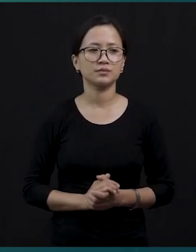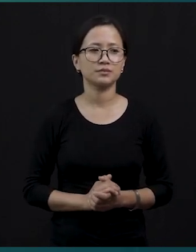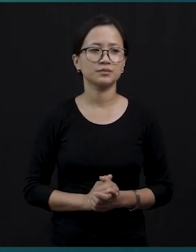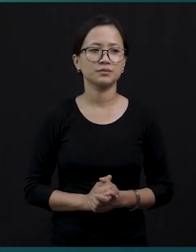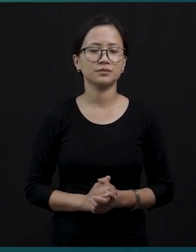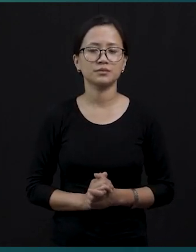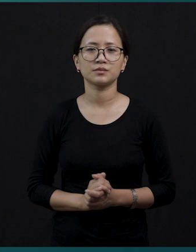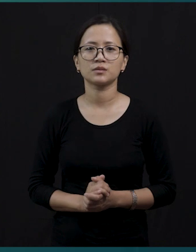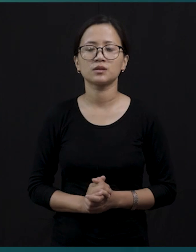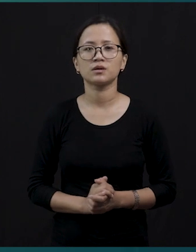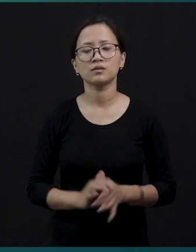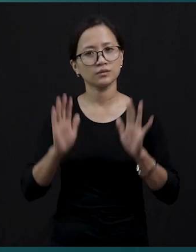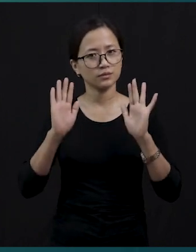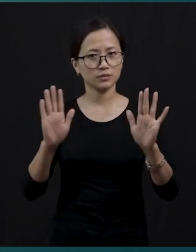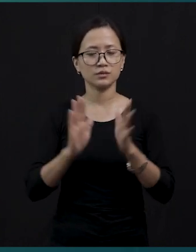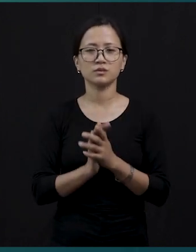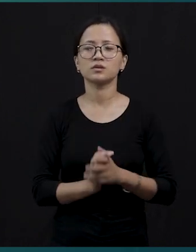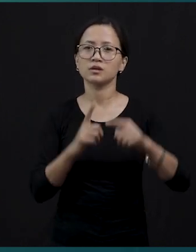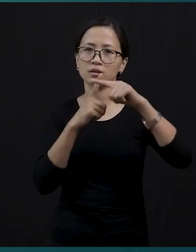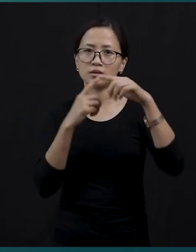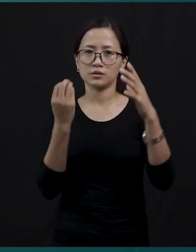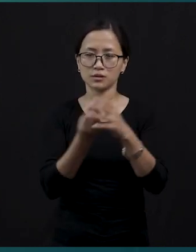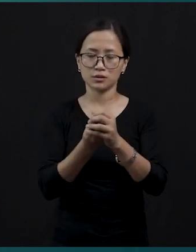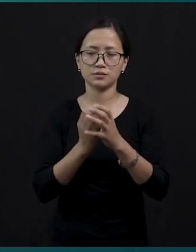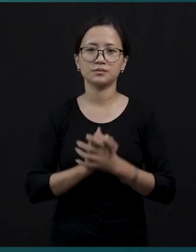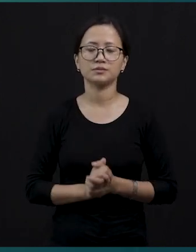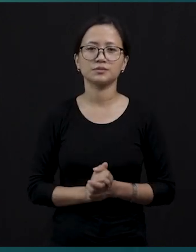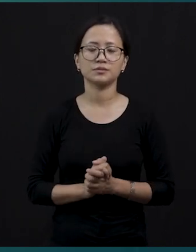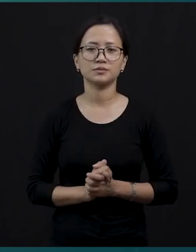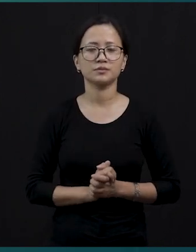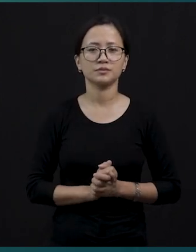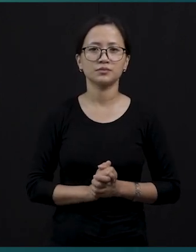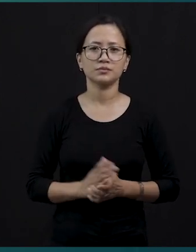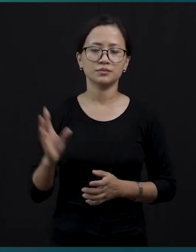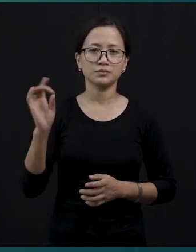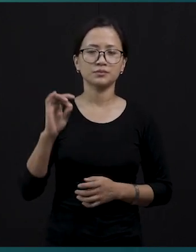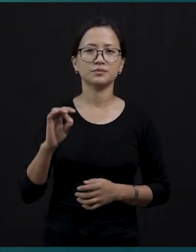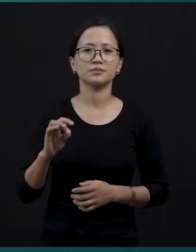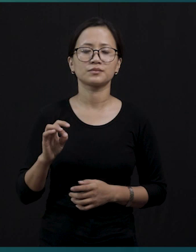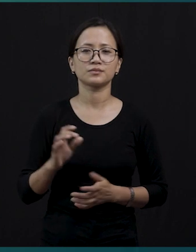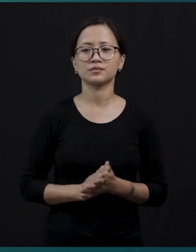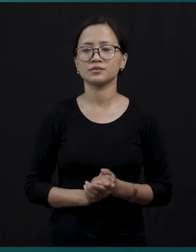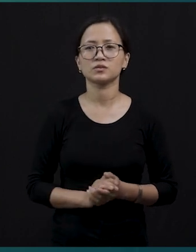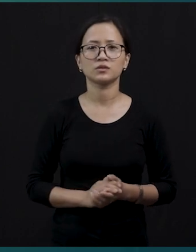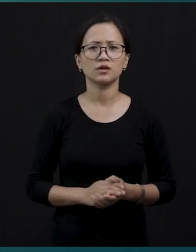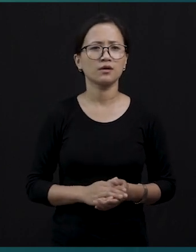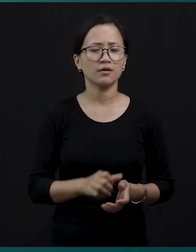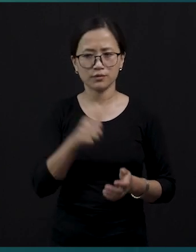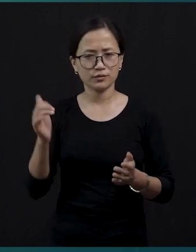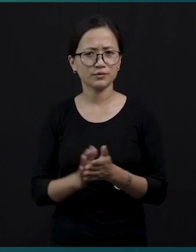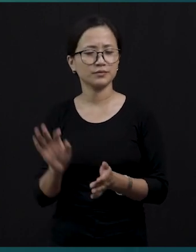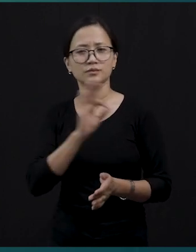is you have addition. Okay. Now again, this is another